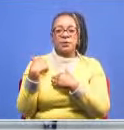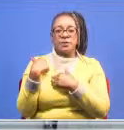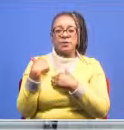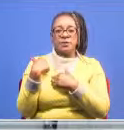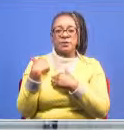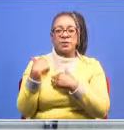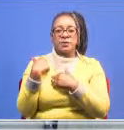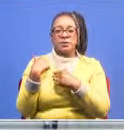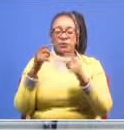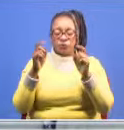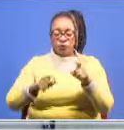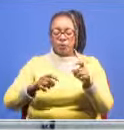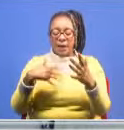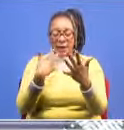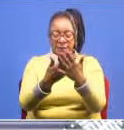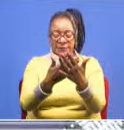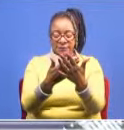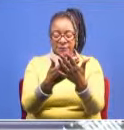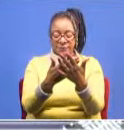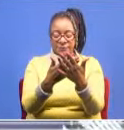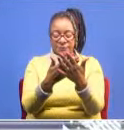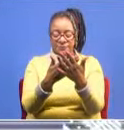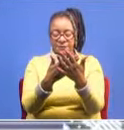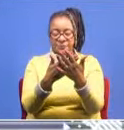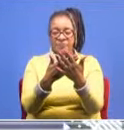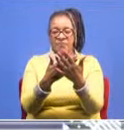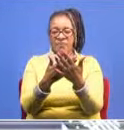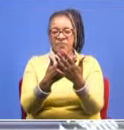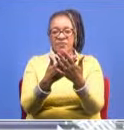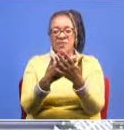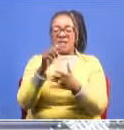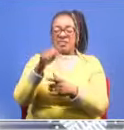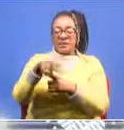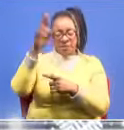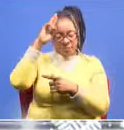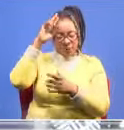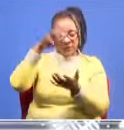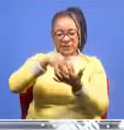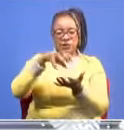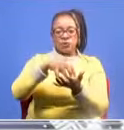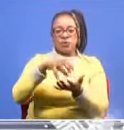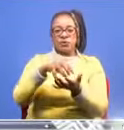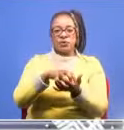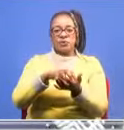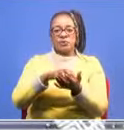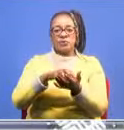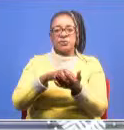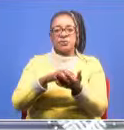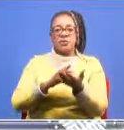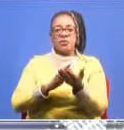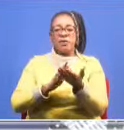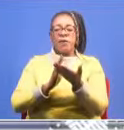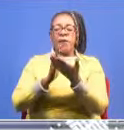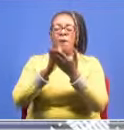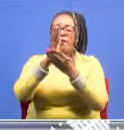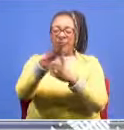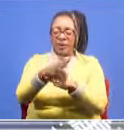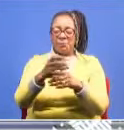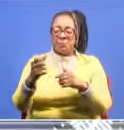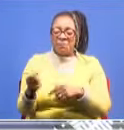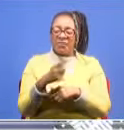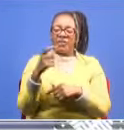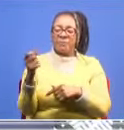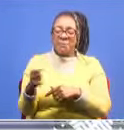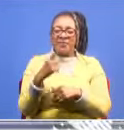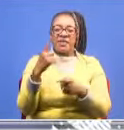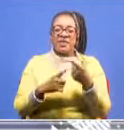brought to book. In these police stations and police posts over the months and then the